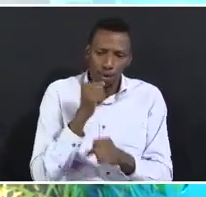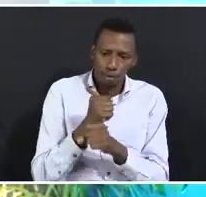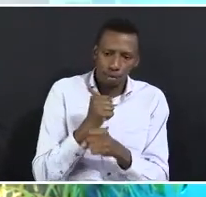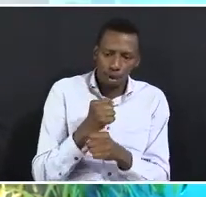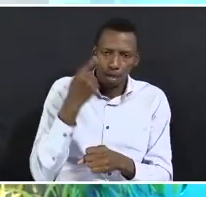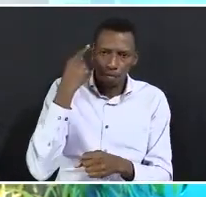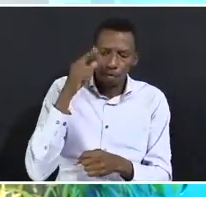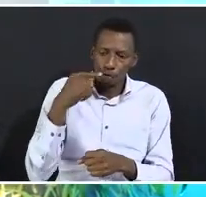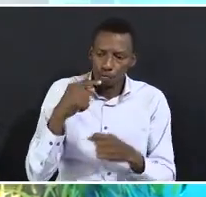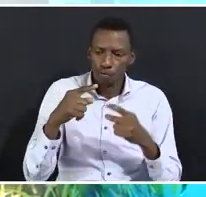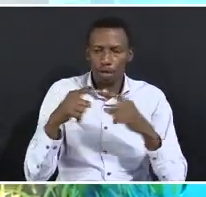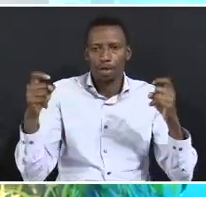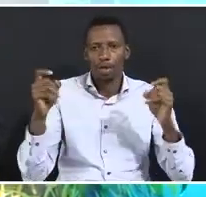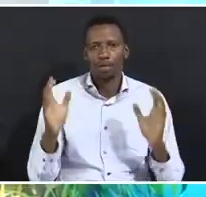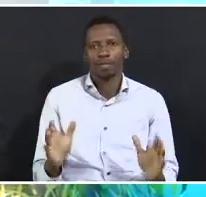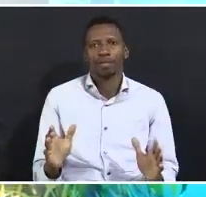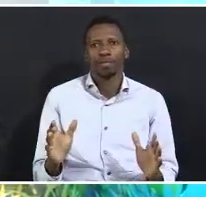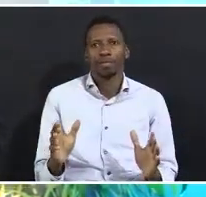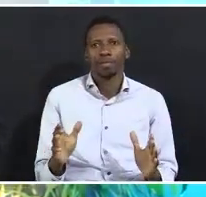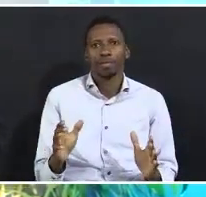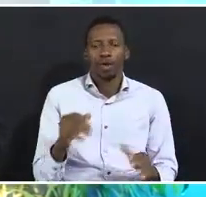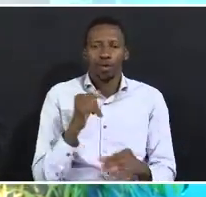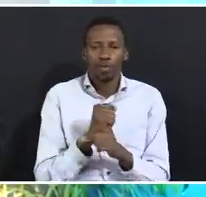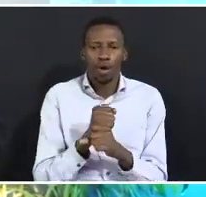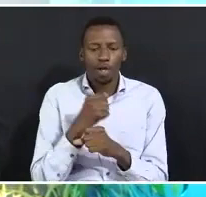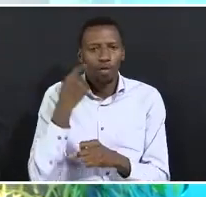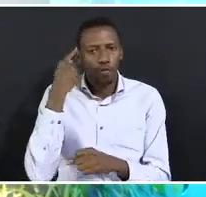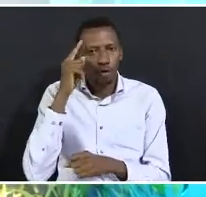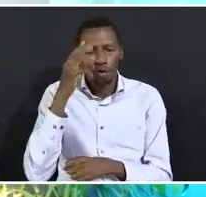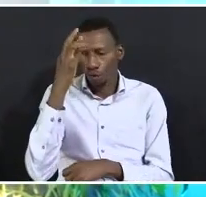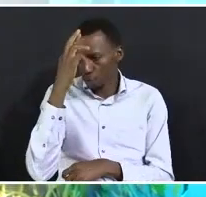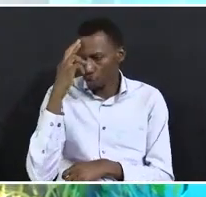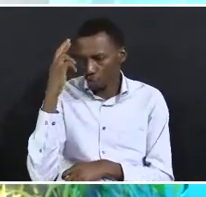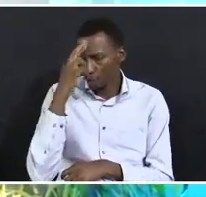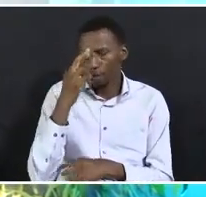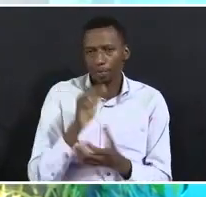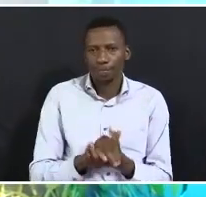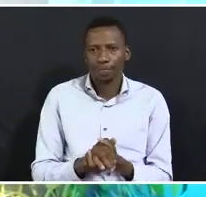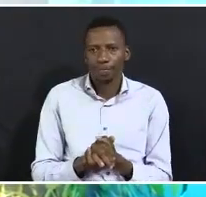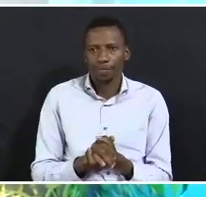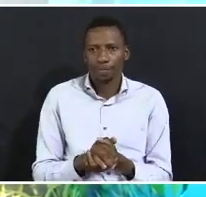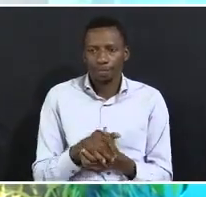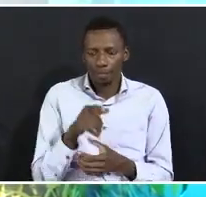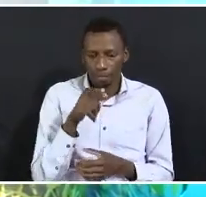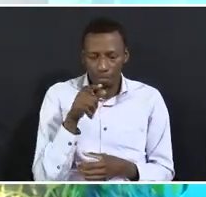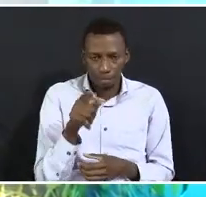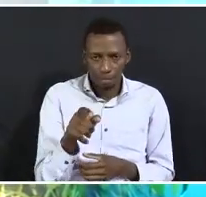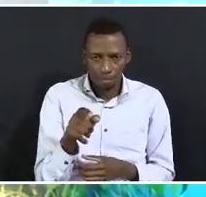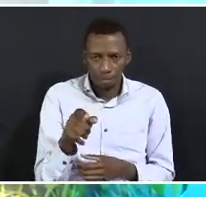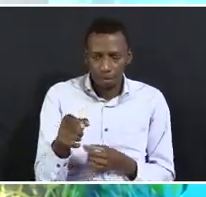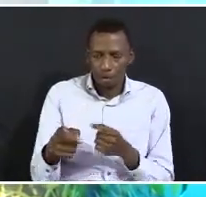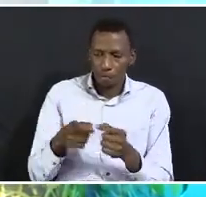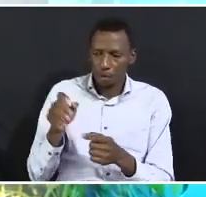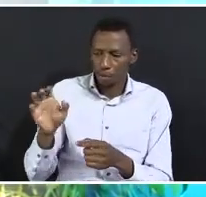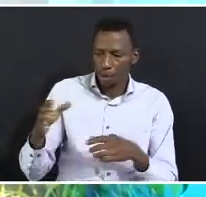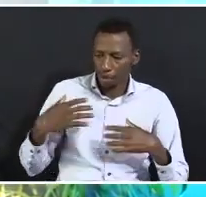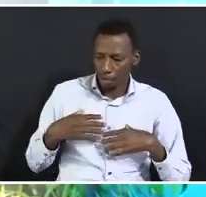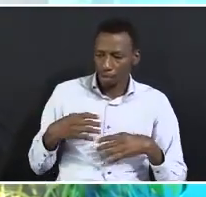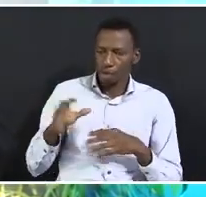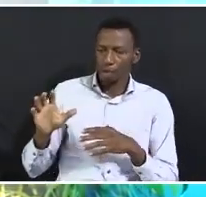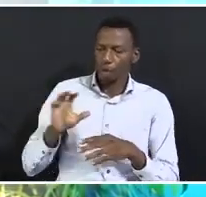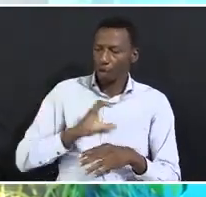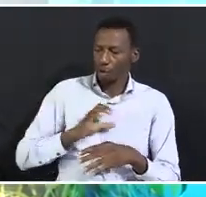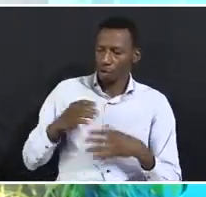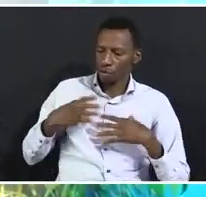the enemy. He is working for the Romans. He is taking from his own culture, his